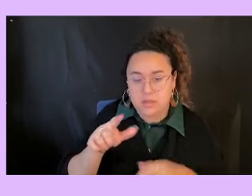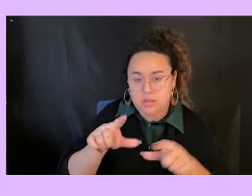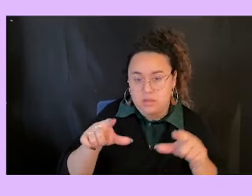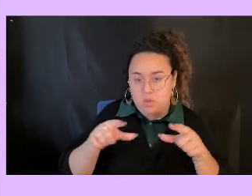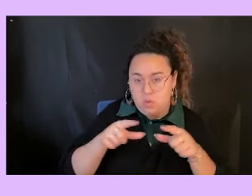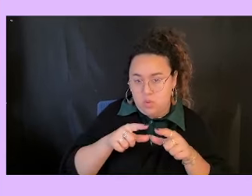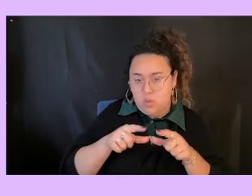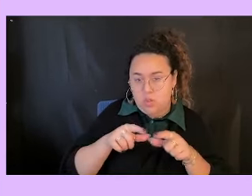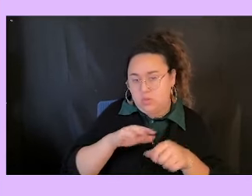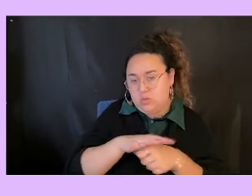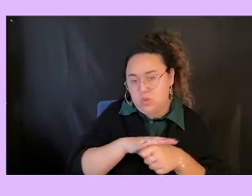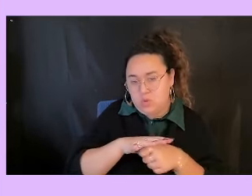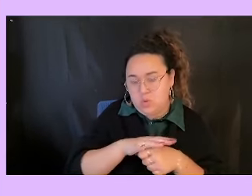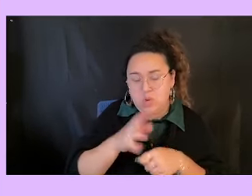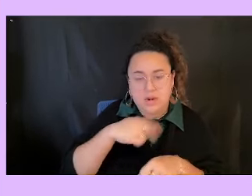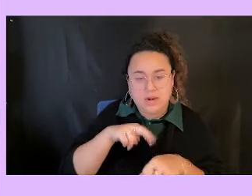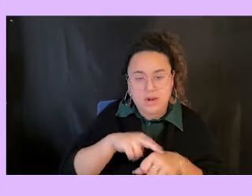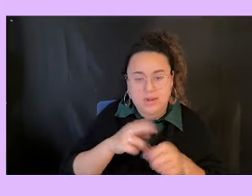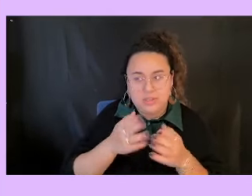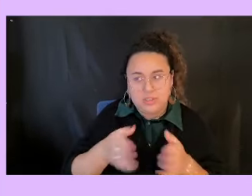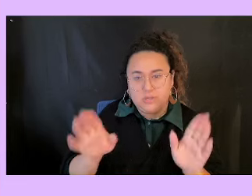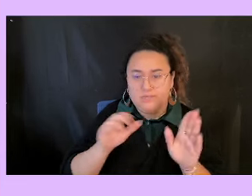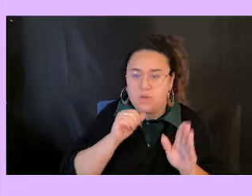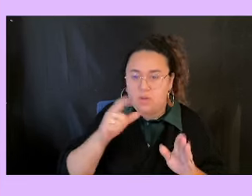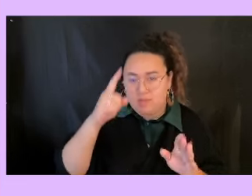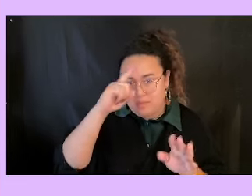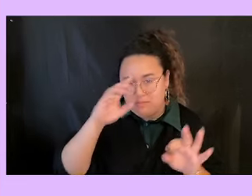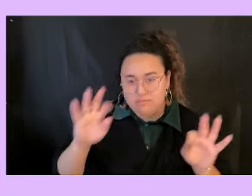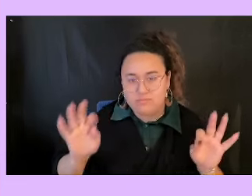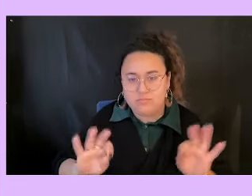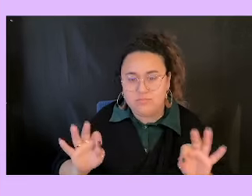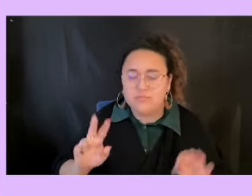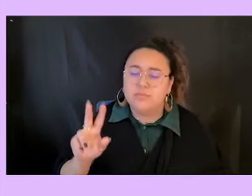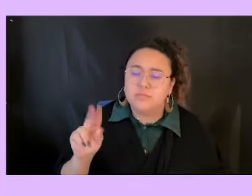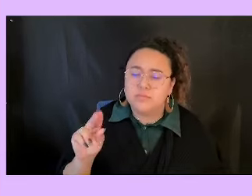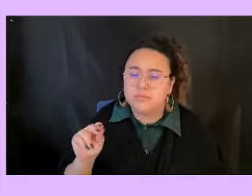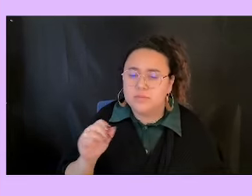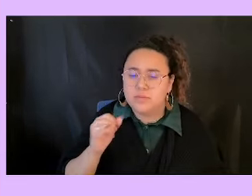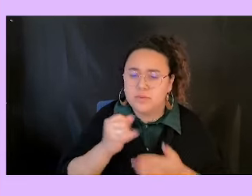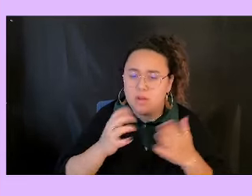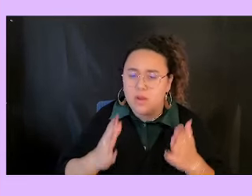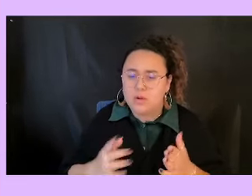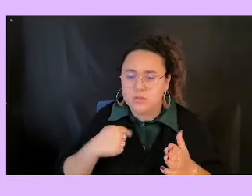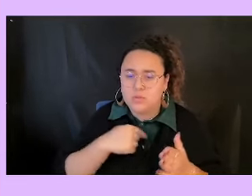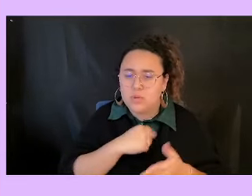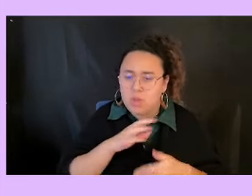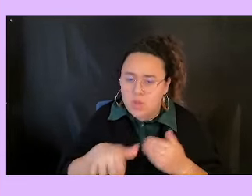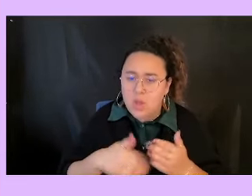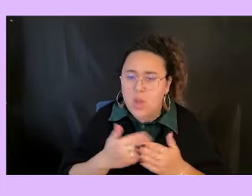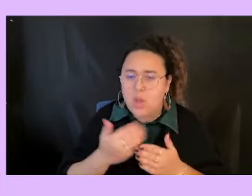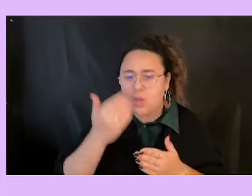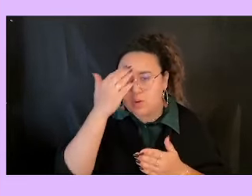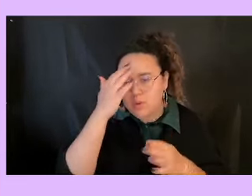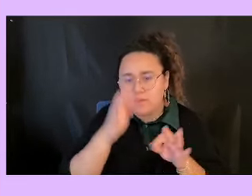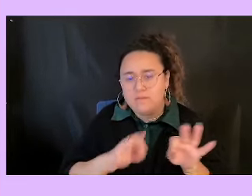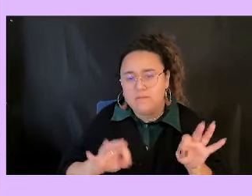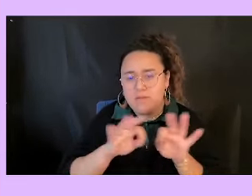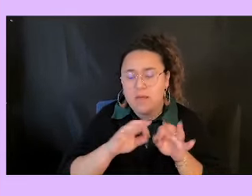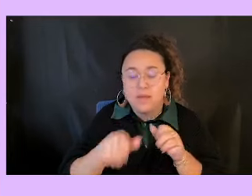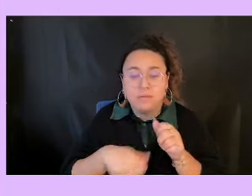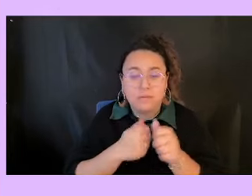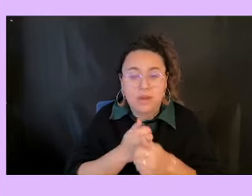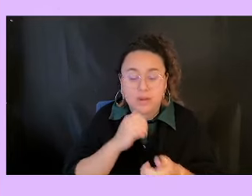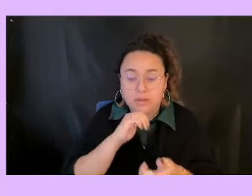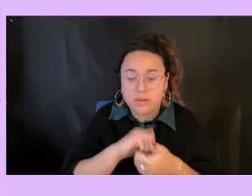I don't take for granted. Artists, we all know about the value of collaboration. Institutionally,